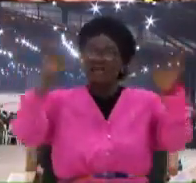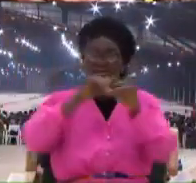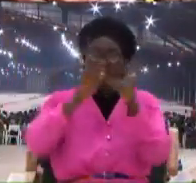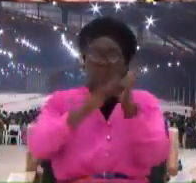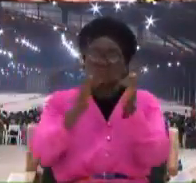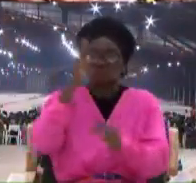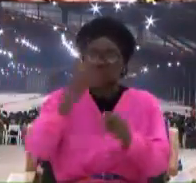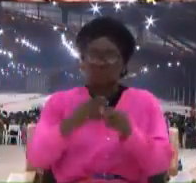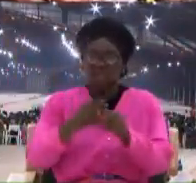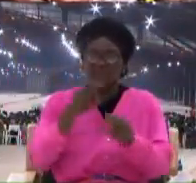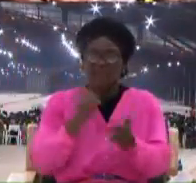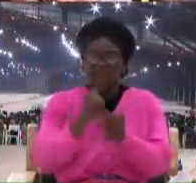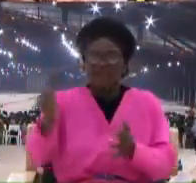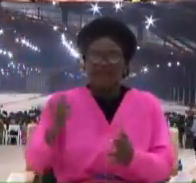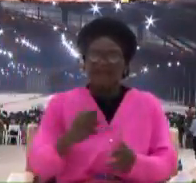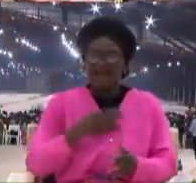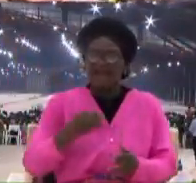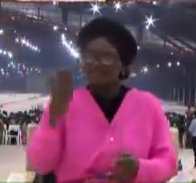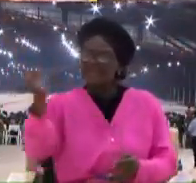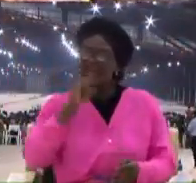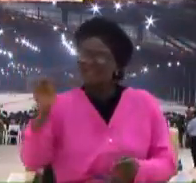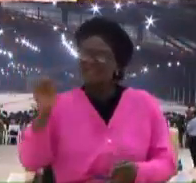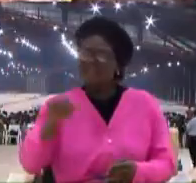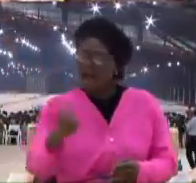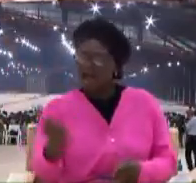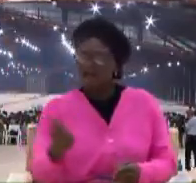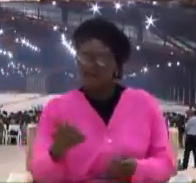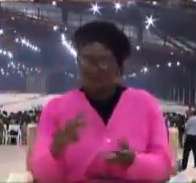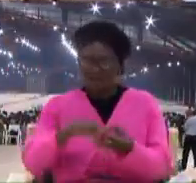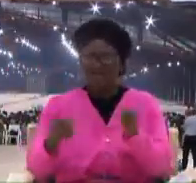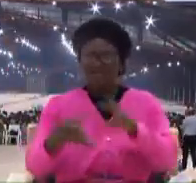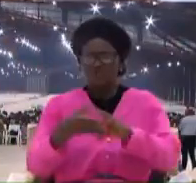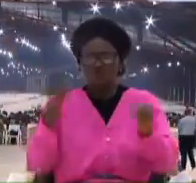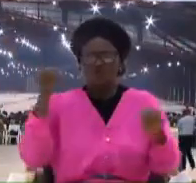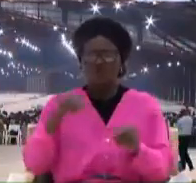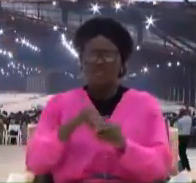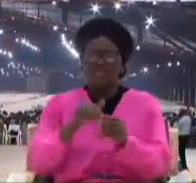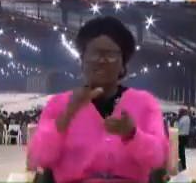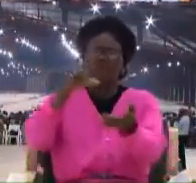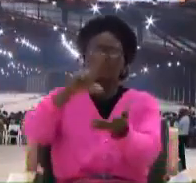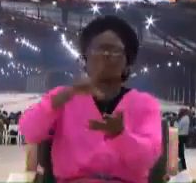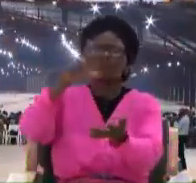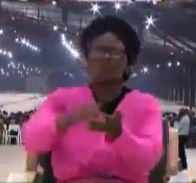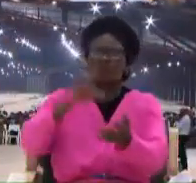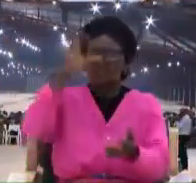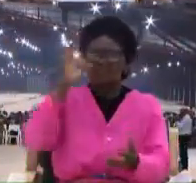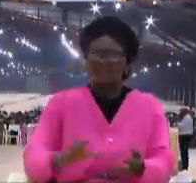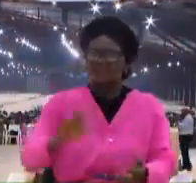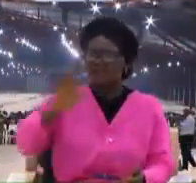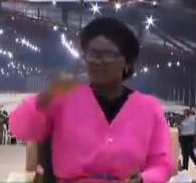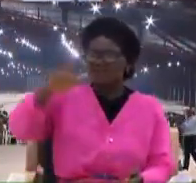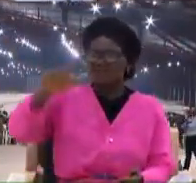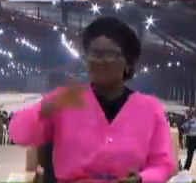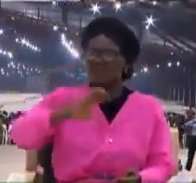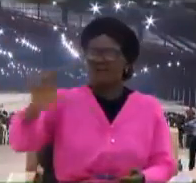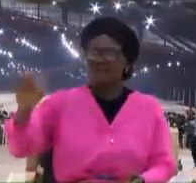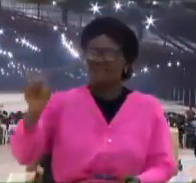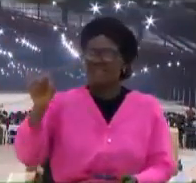And then there is another story in Luke chapter 15 from verse 11 to